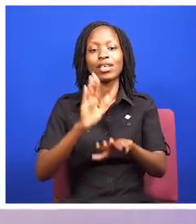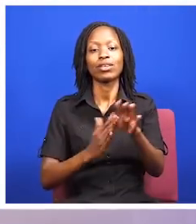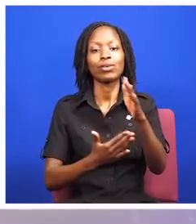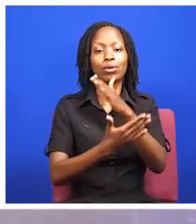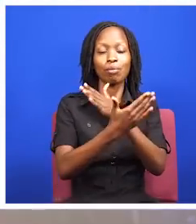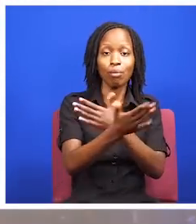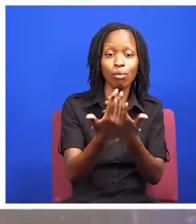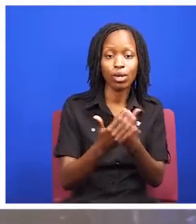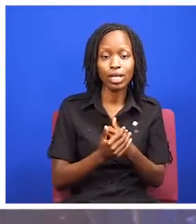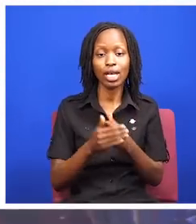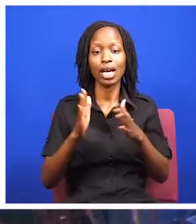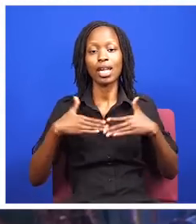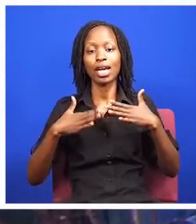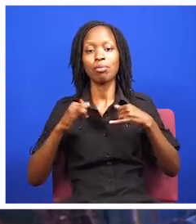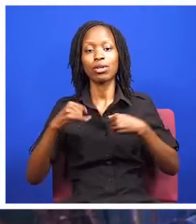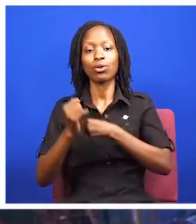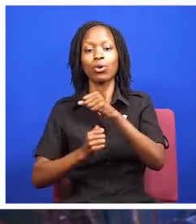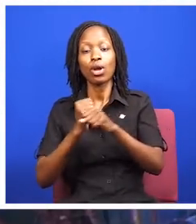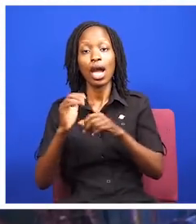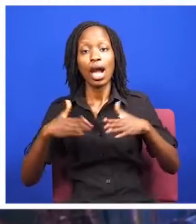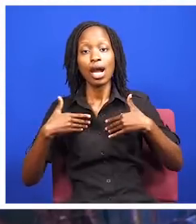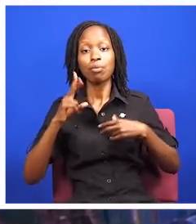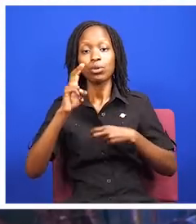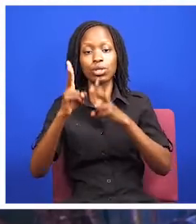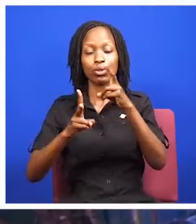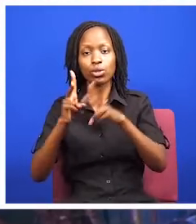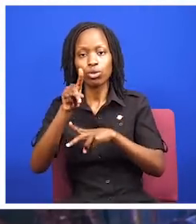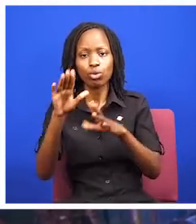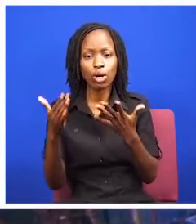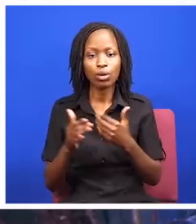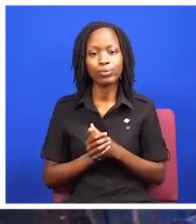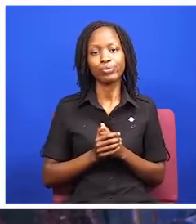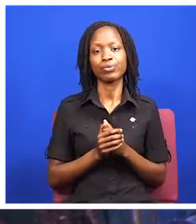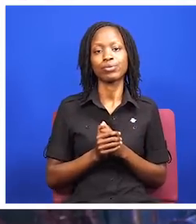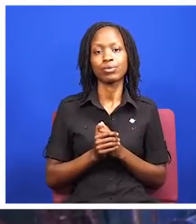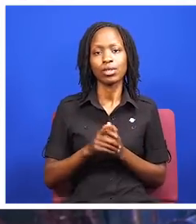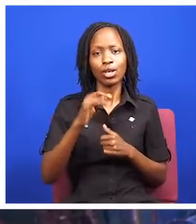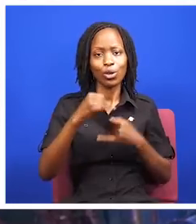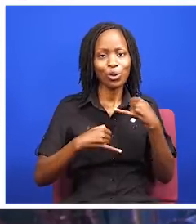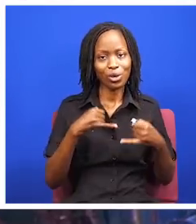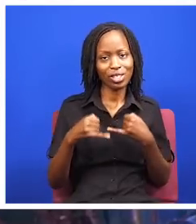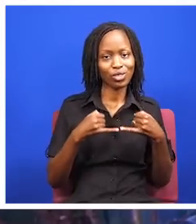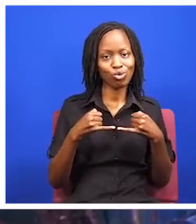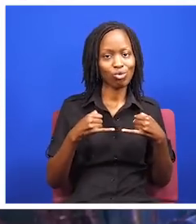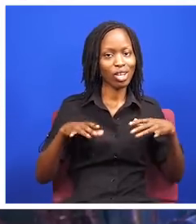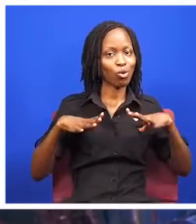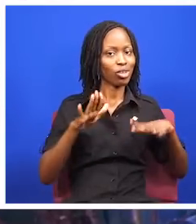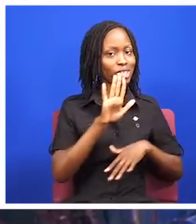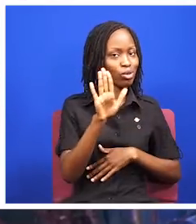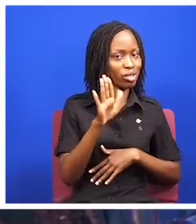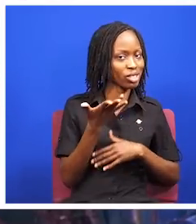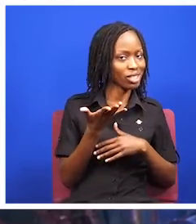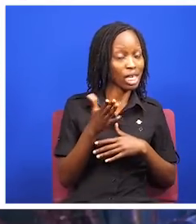Good morning, guys, and happy new year. Happy 2022. How are you doing? Did you enjoy your